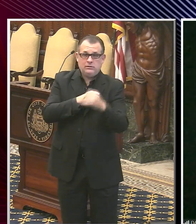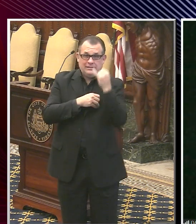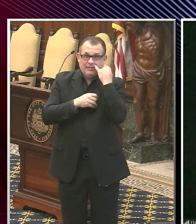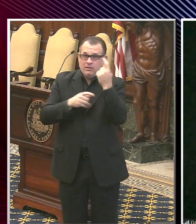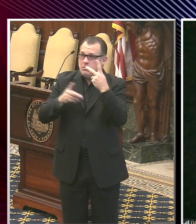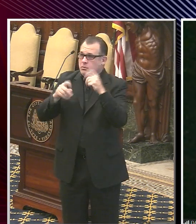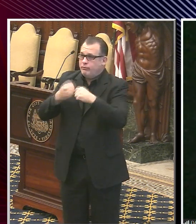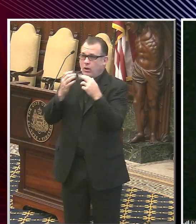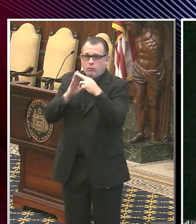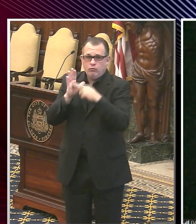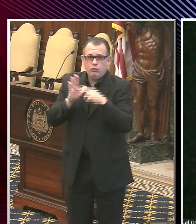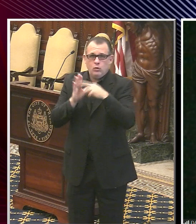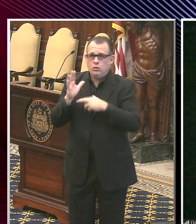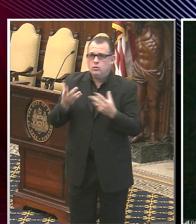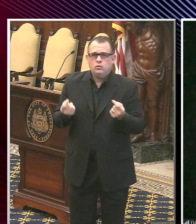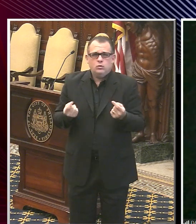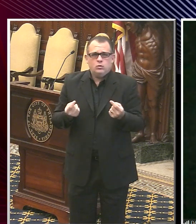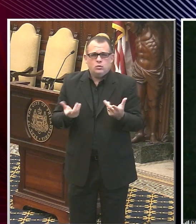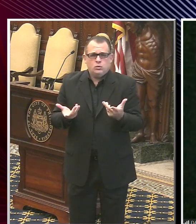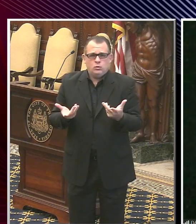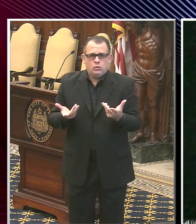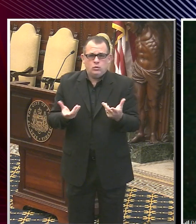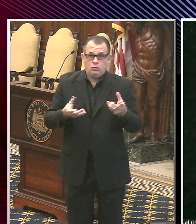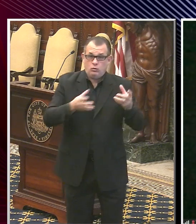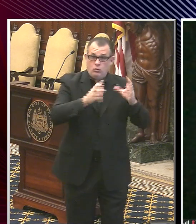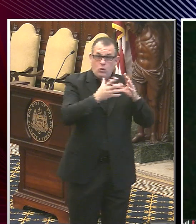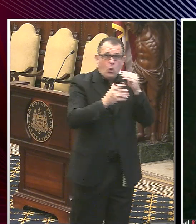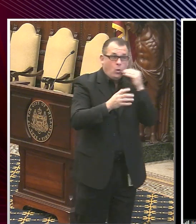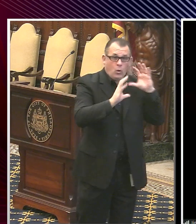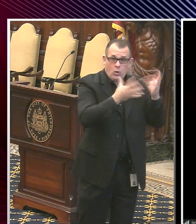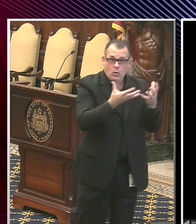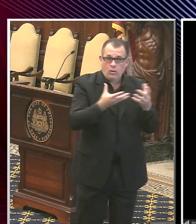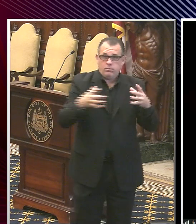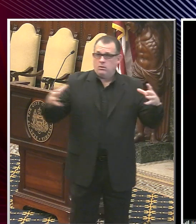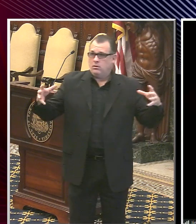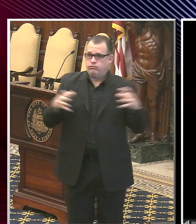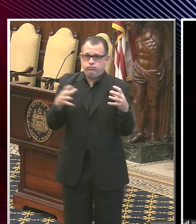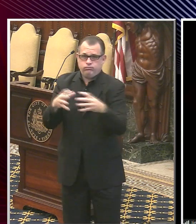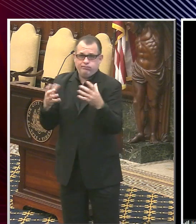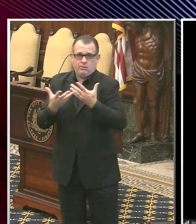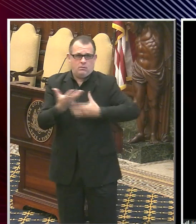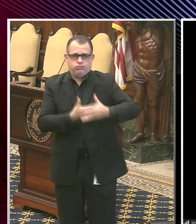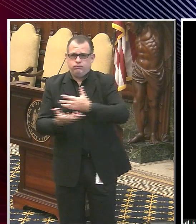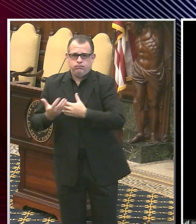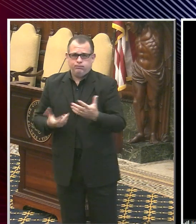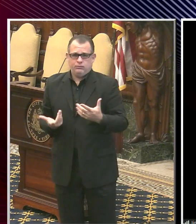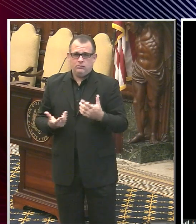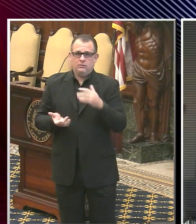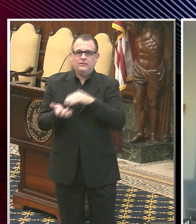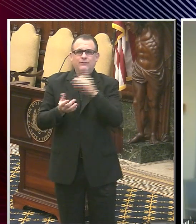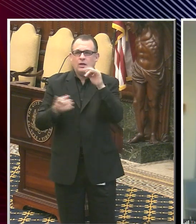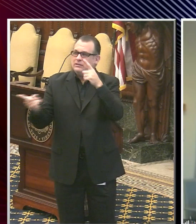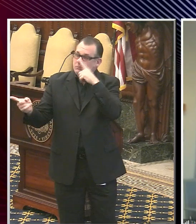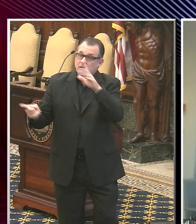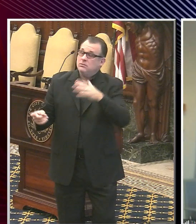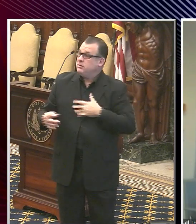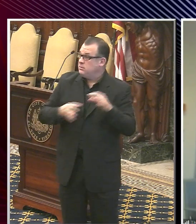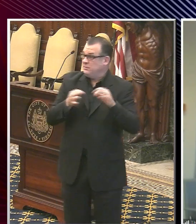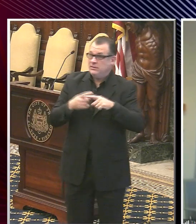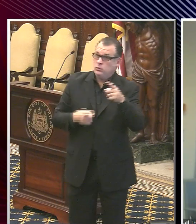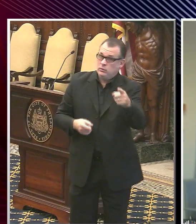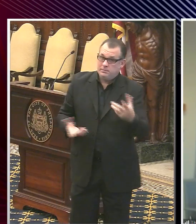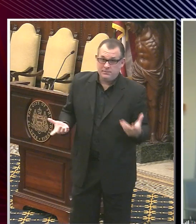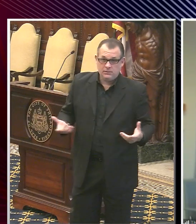indoor gatherings at private residences? That sort of thing? Dr. Farley, could you please walk through that? Yeah, so at restaurants,